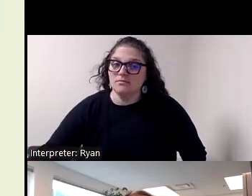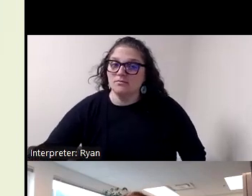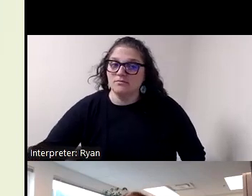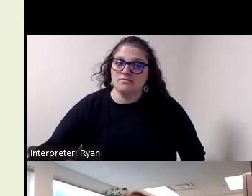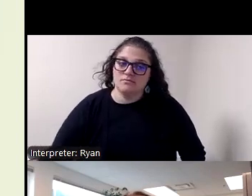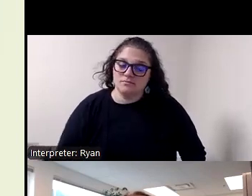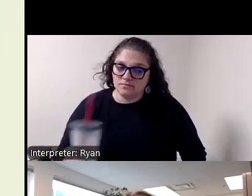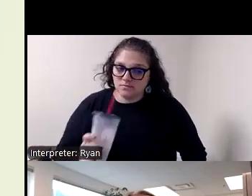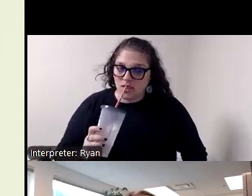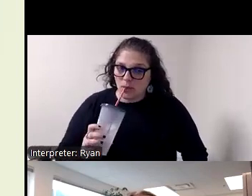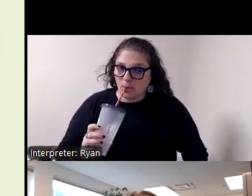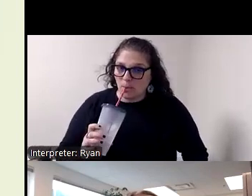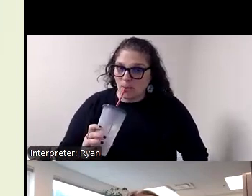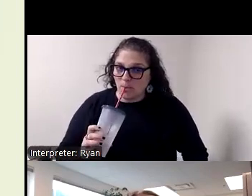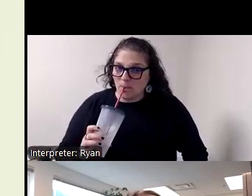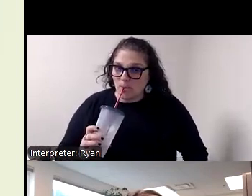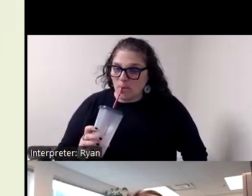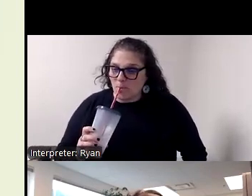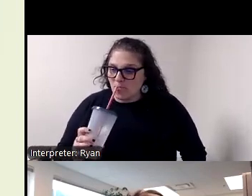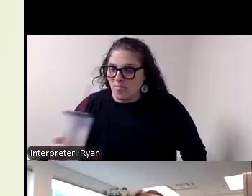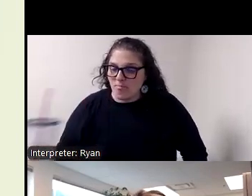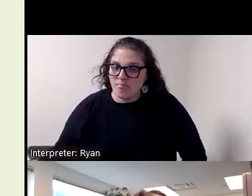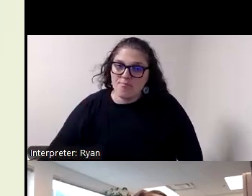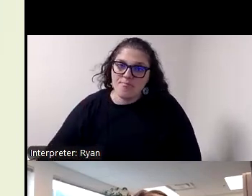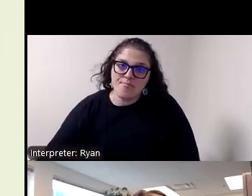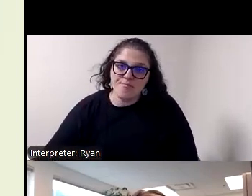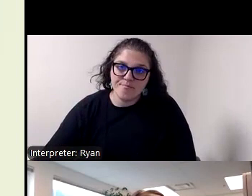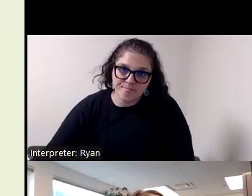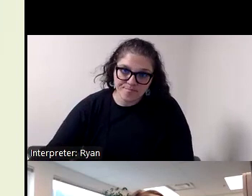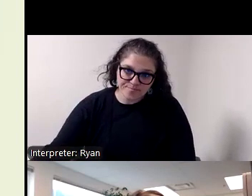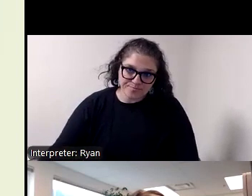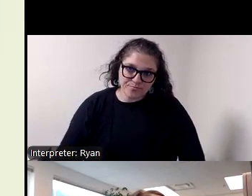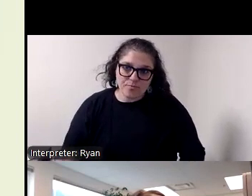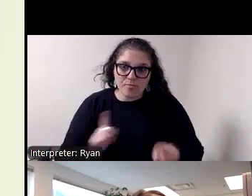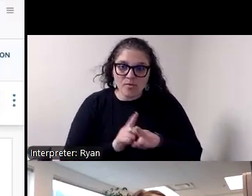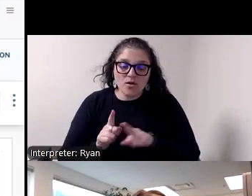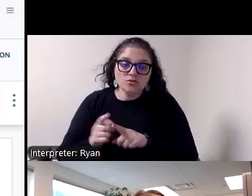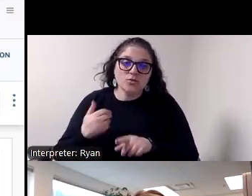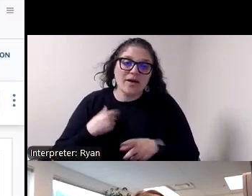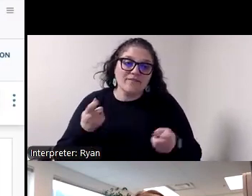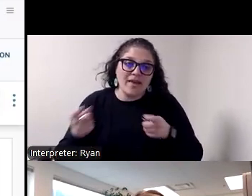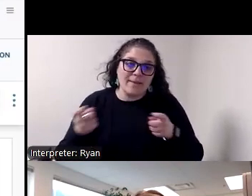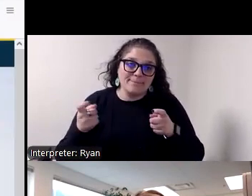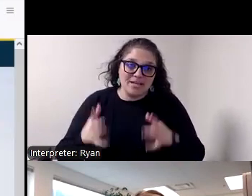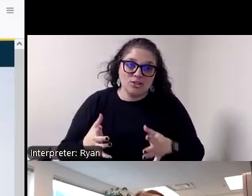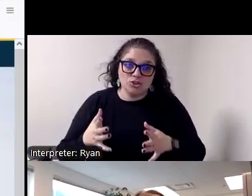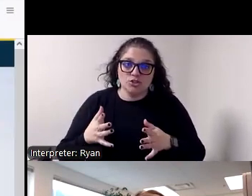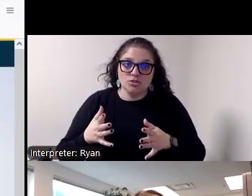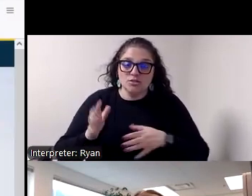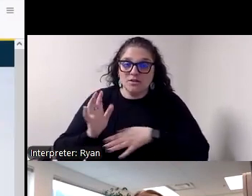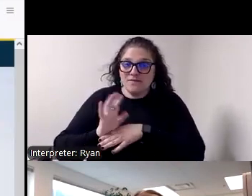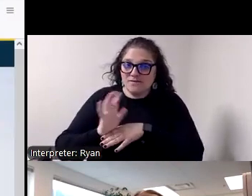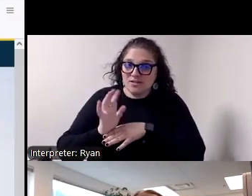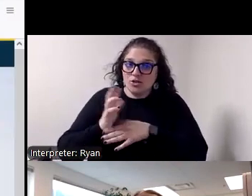tutorial for managers, unfortunately. But there's also a manager self-service references